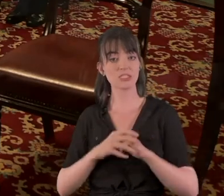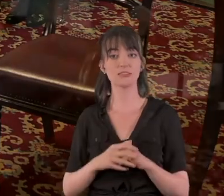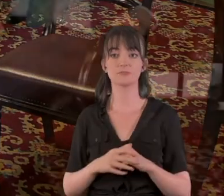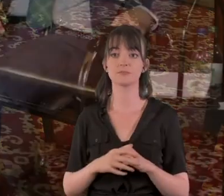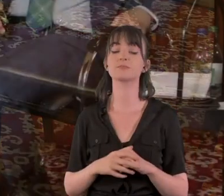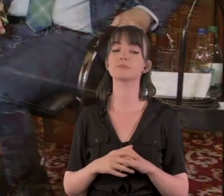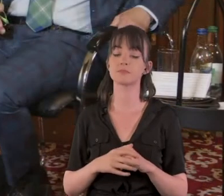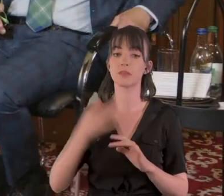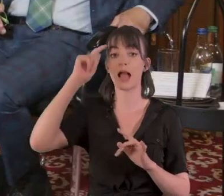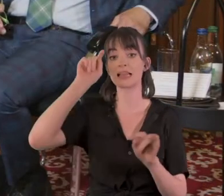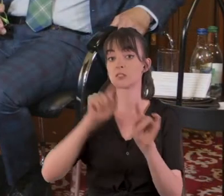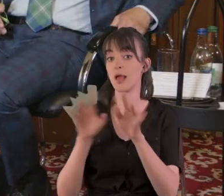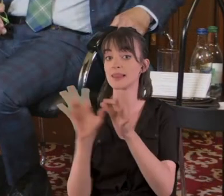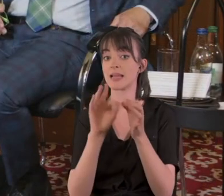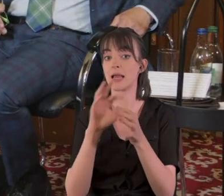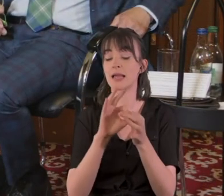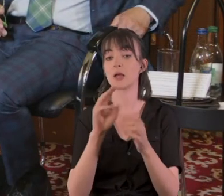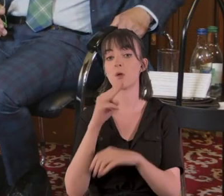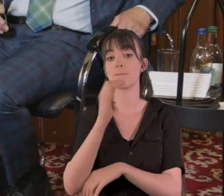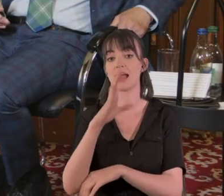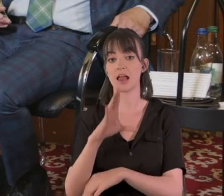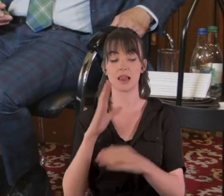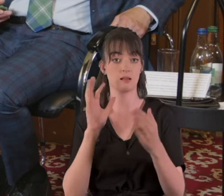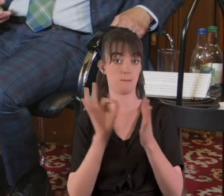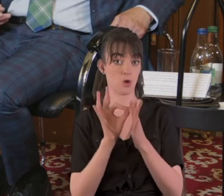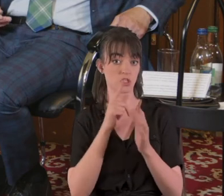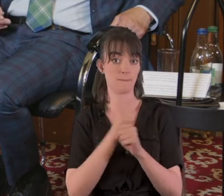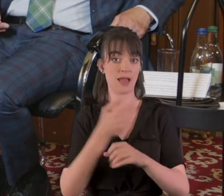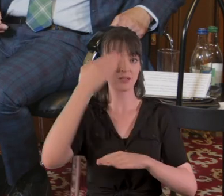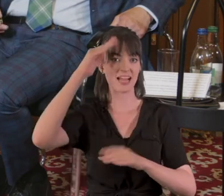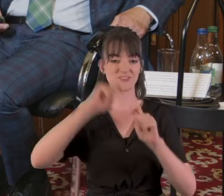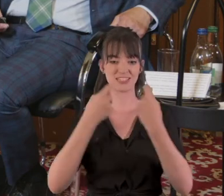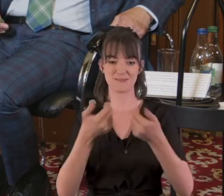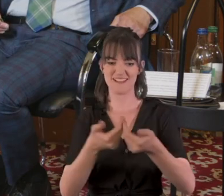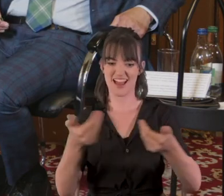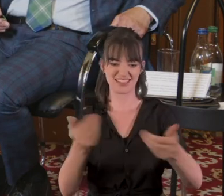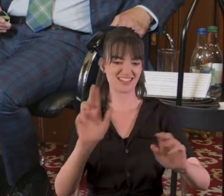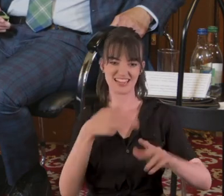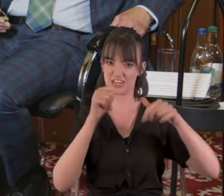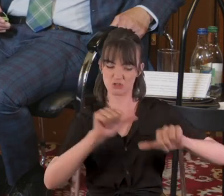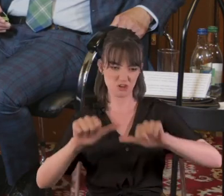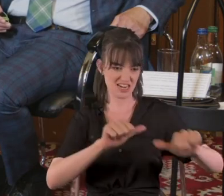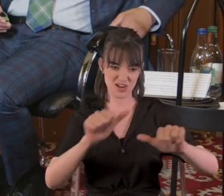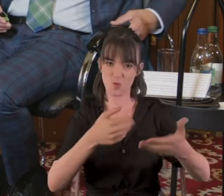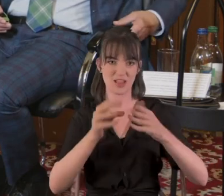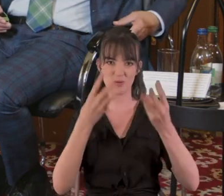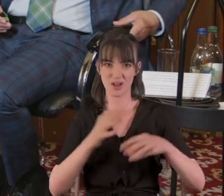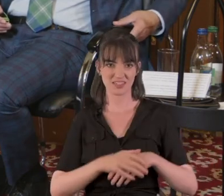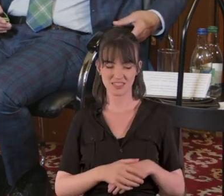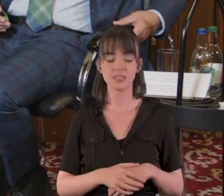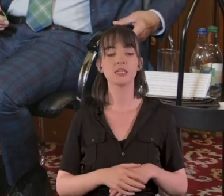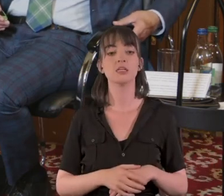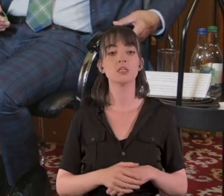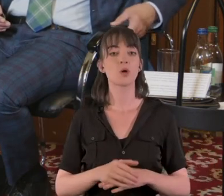also ties into Michael's point about the Irish delegation being divided. And I think one thing Lloyd George recognised early